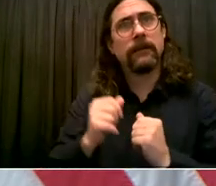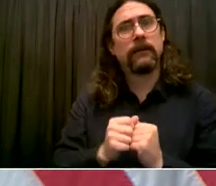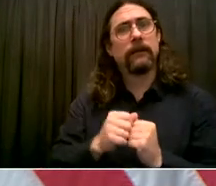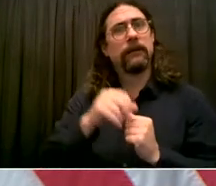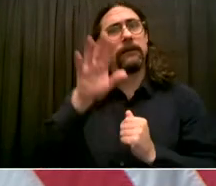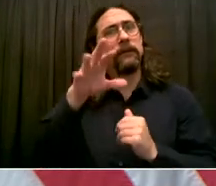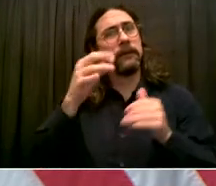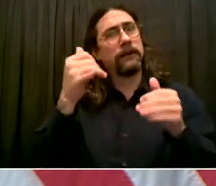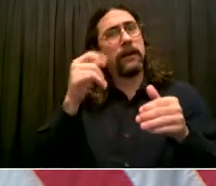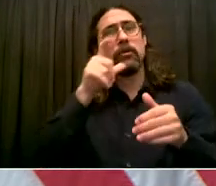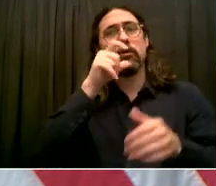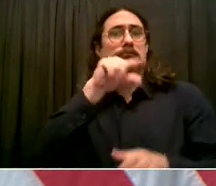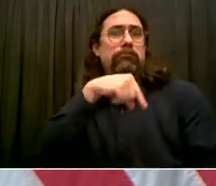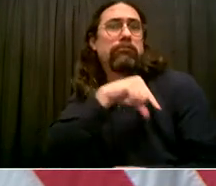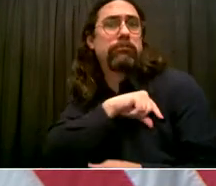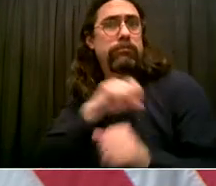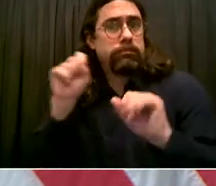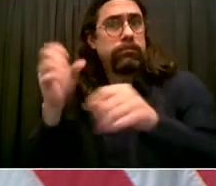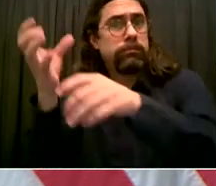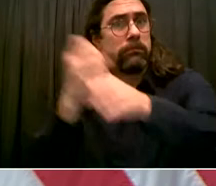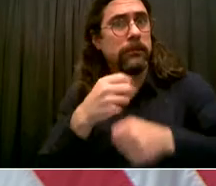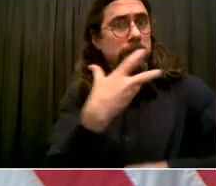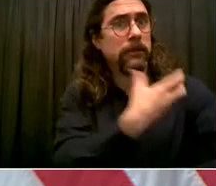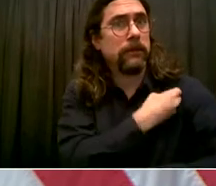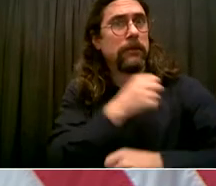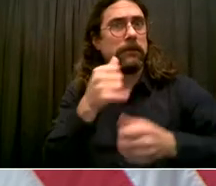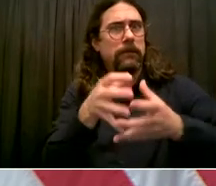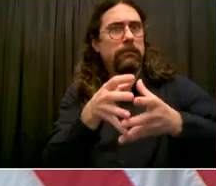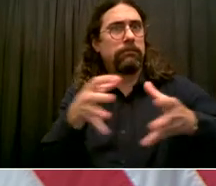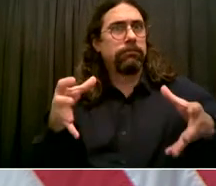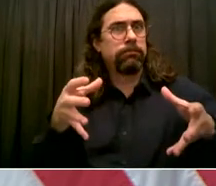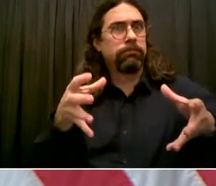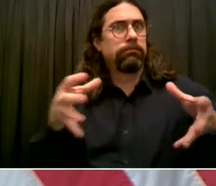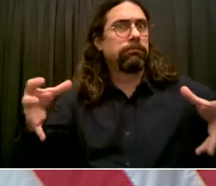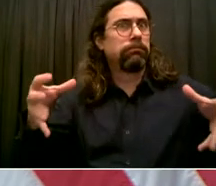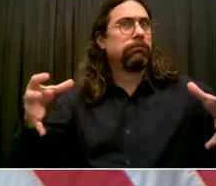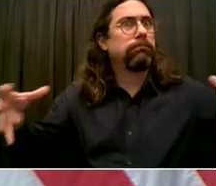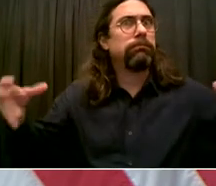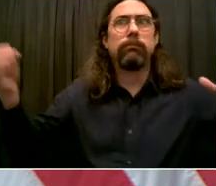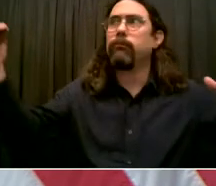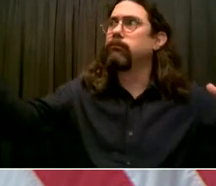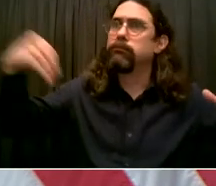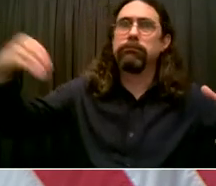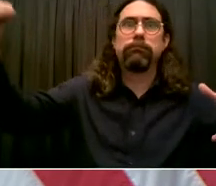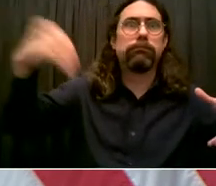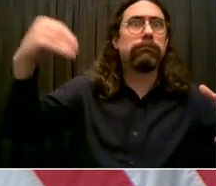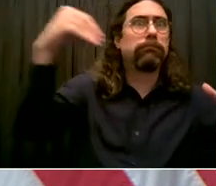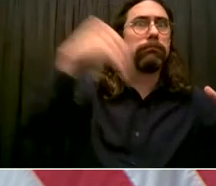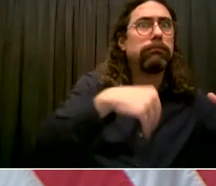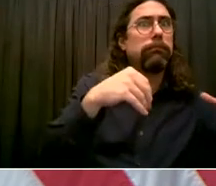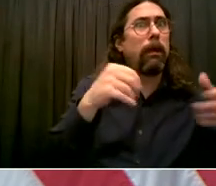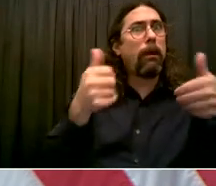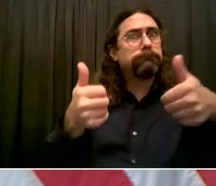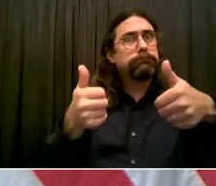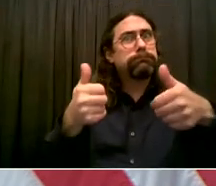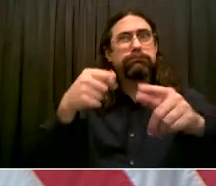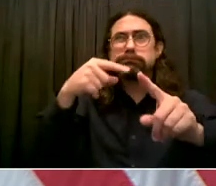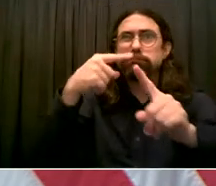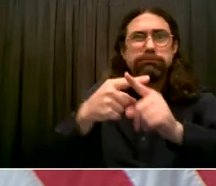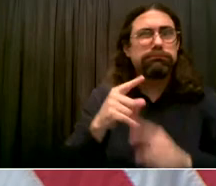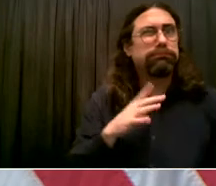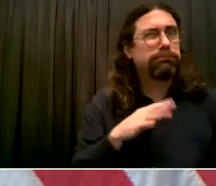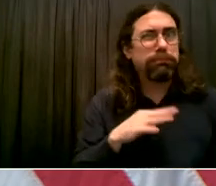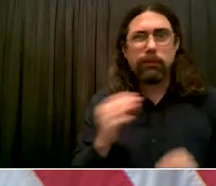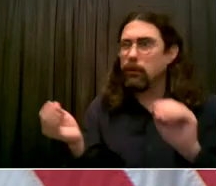And remember, that's a great thing because we want as many people to get vaccinated as possible. But second, just as the mayor